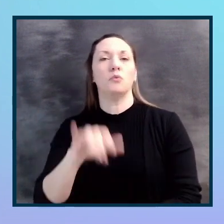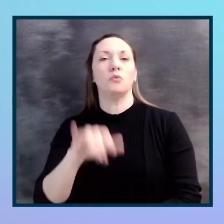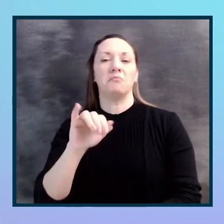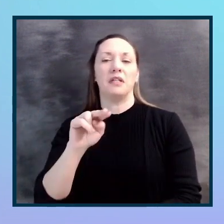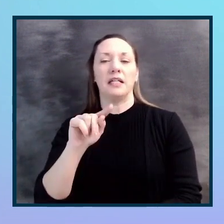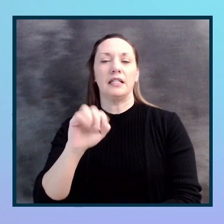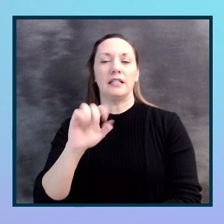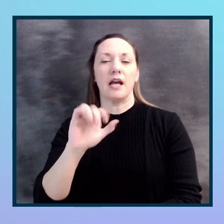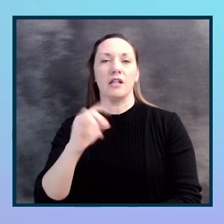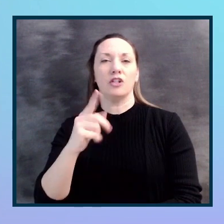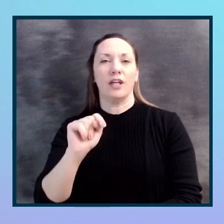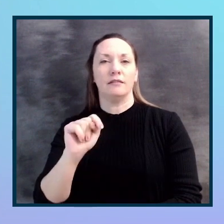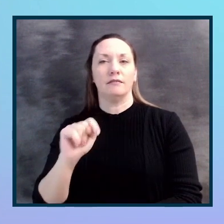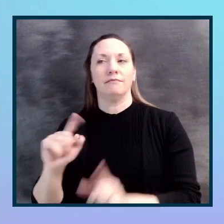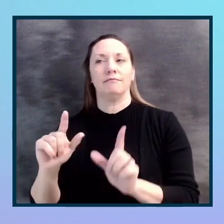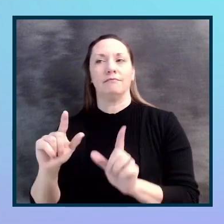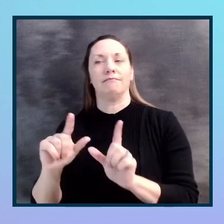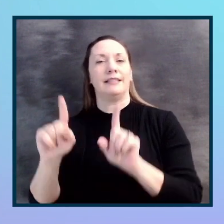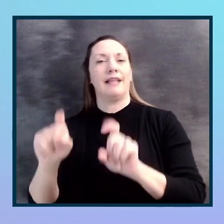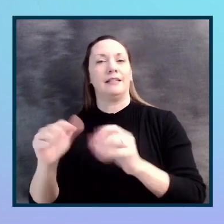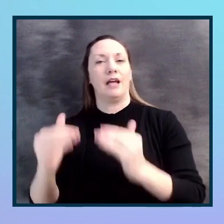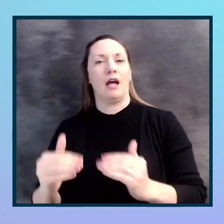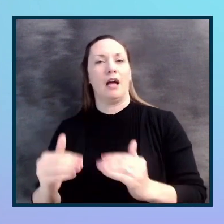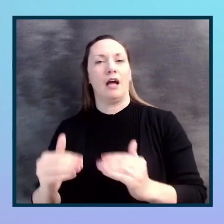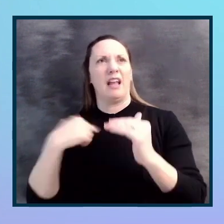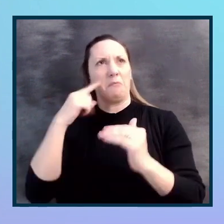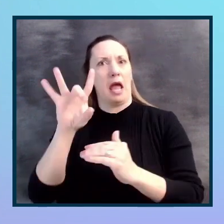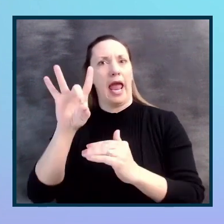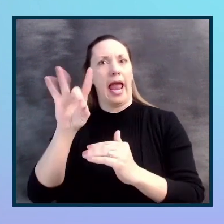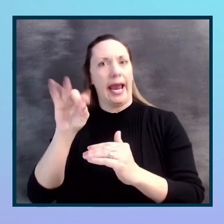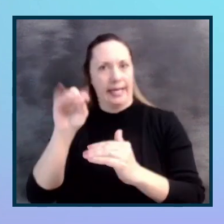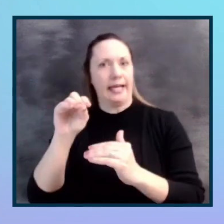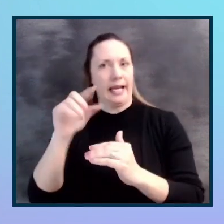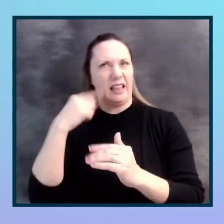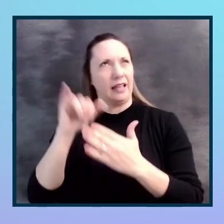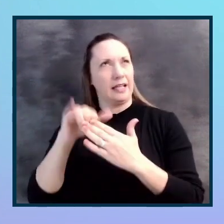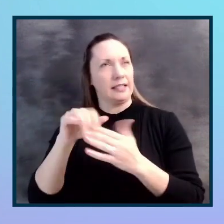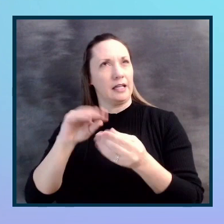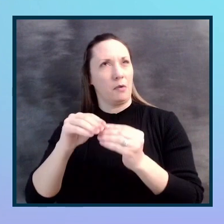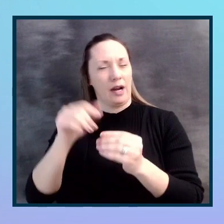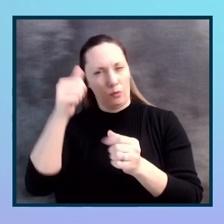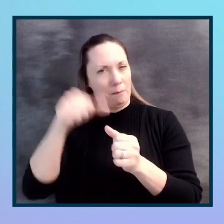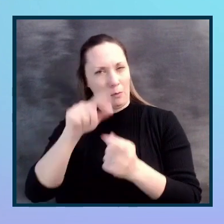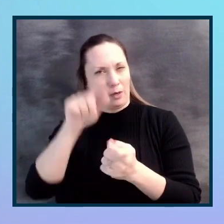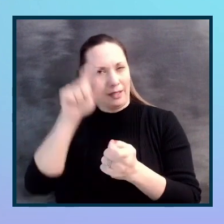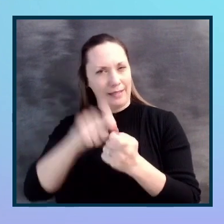then bump that up to around 80, I believe, at least is the number. I don't remember that exact number off my top of my head.